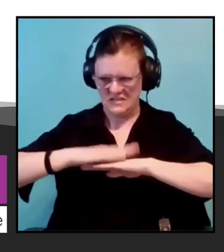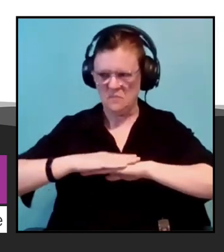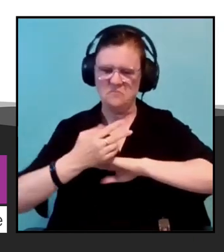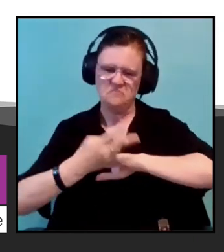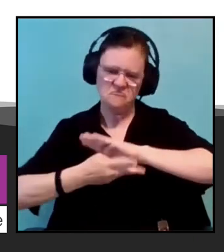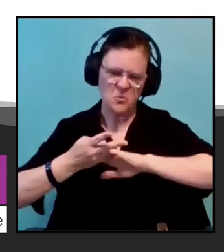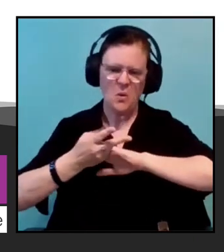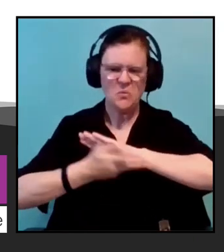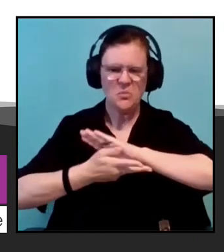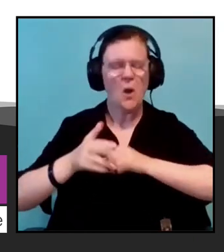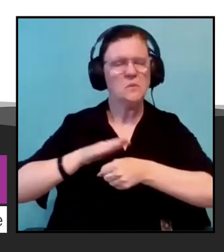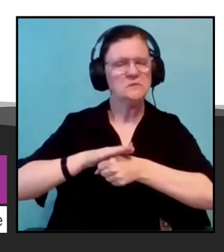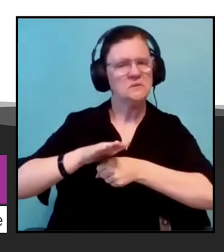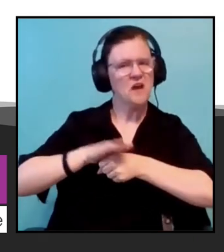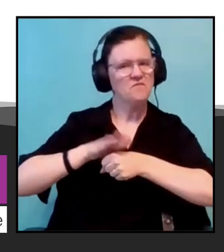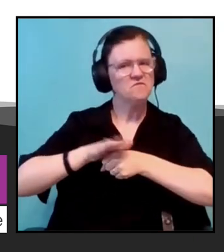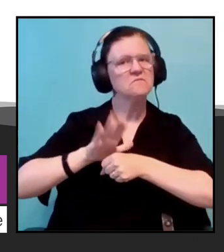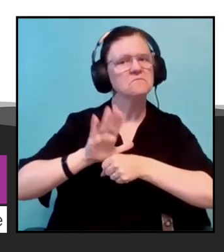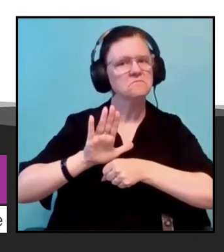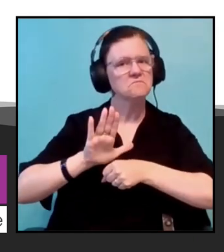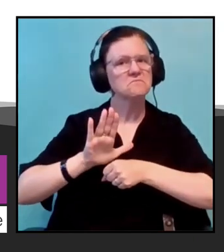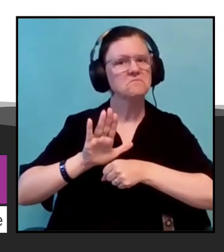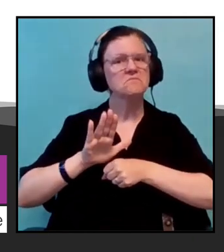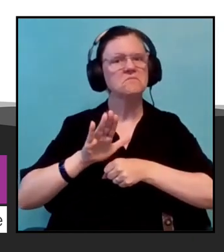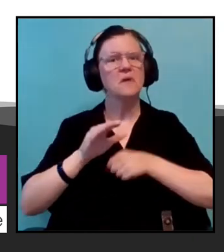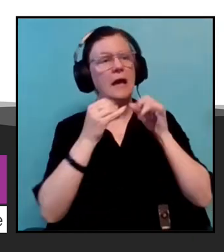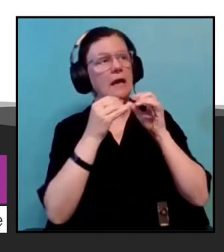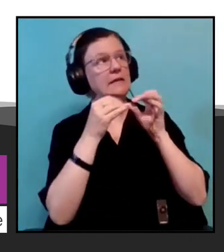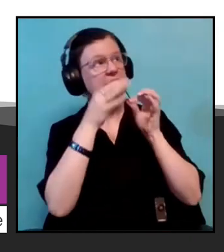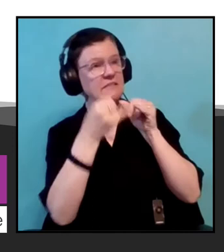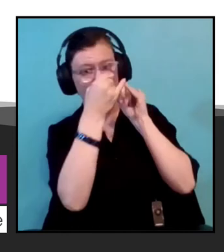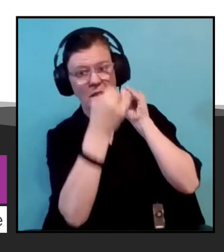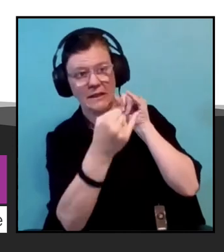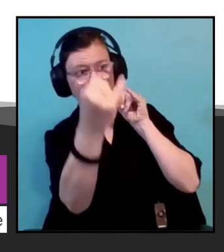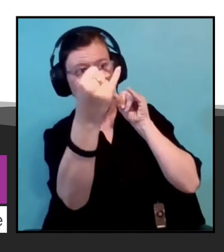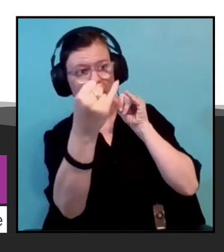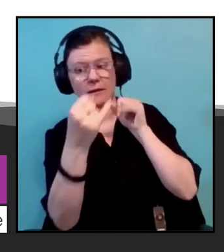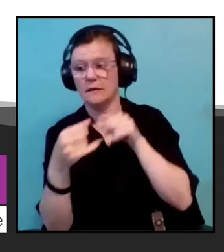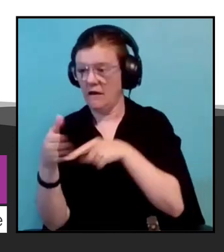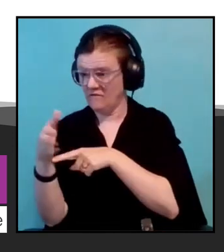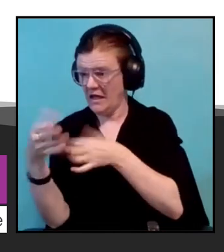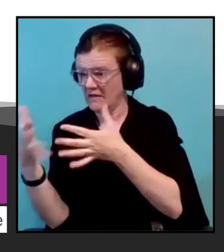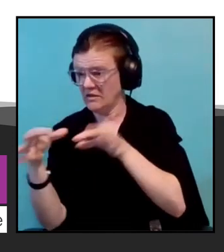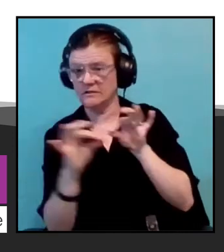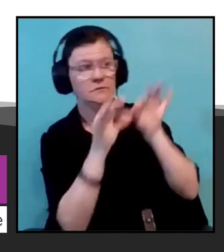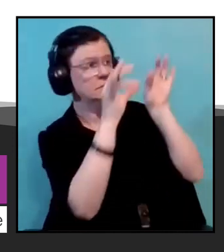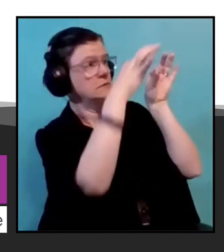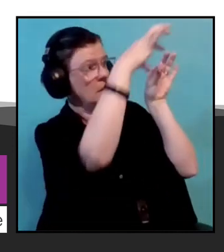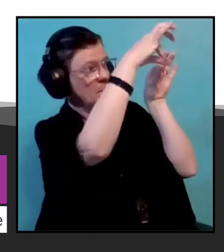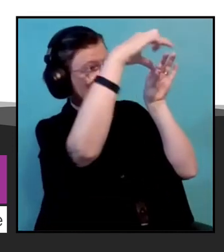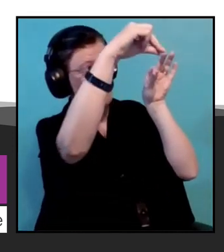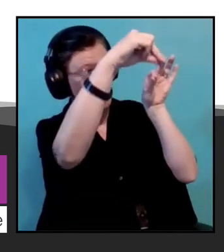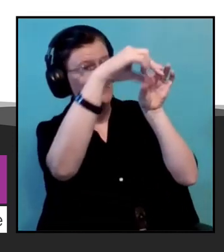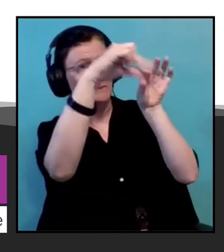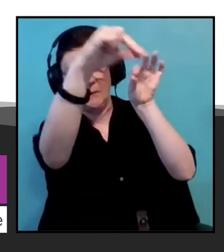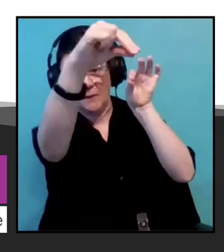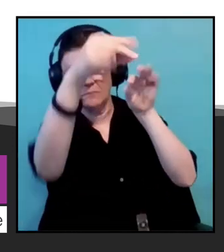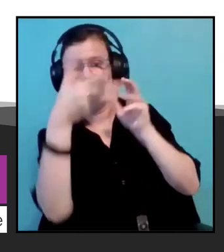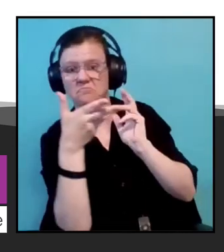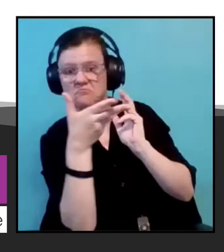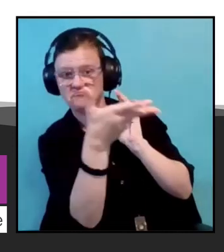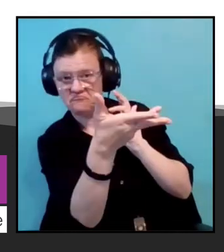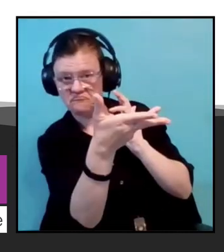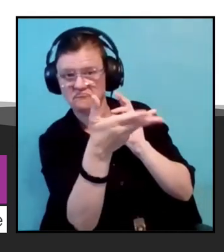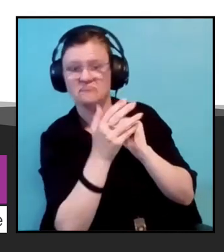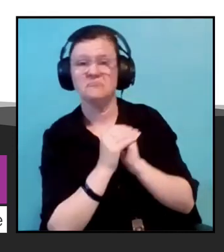it just made sense to have clothing line and to put the flags on attached to pins. And I think